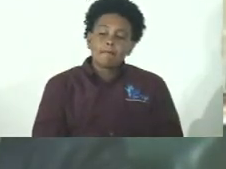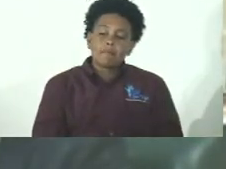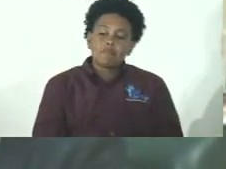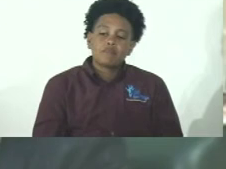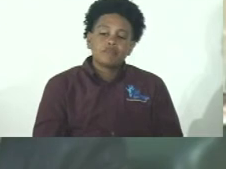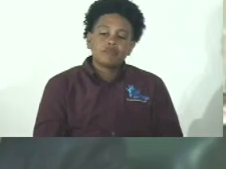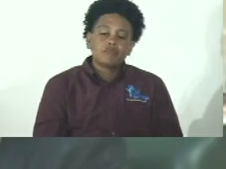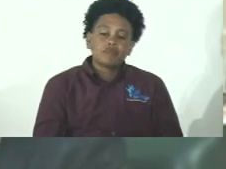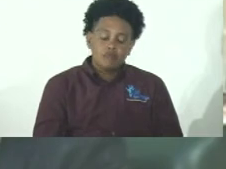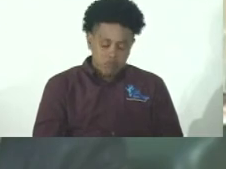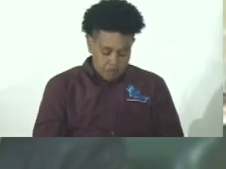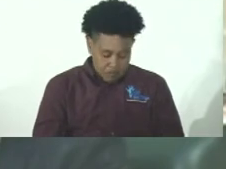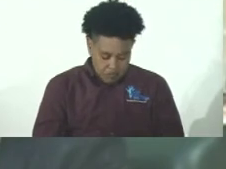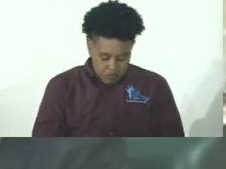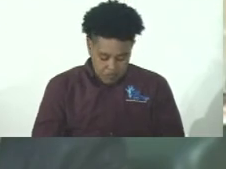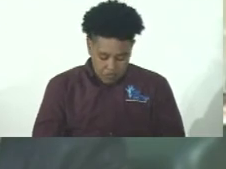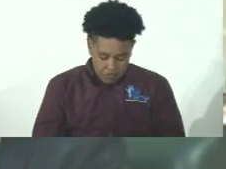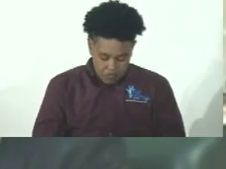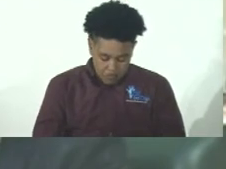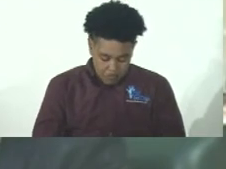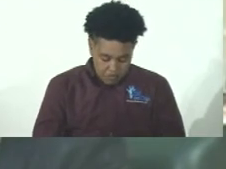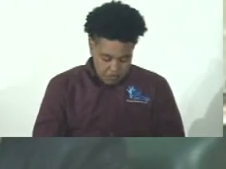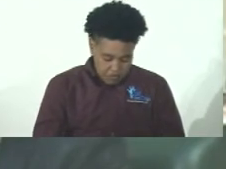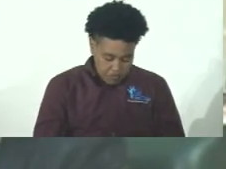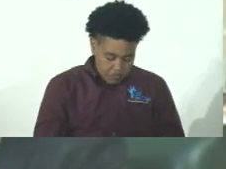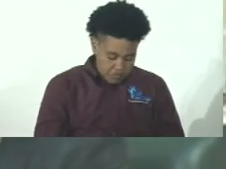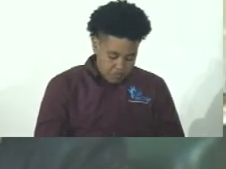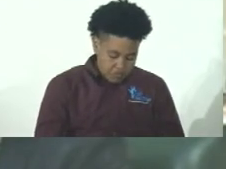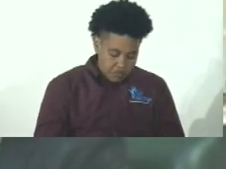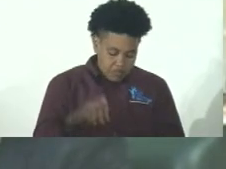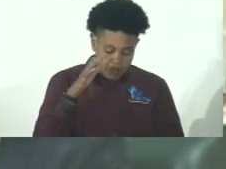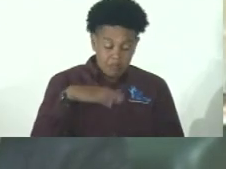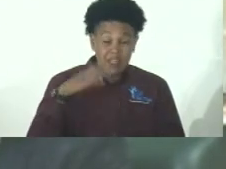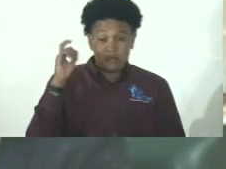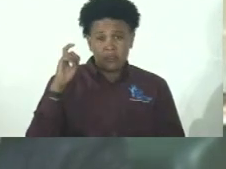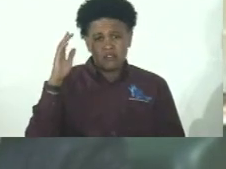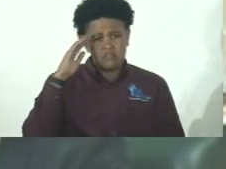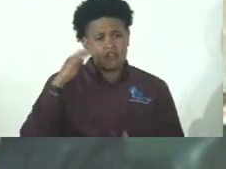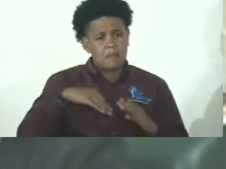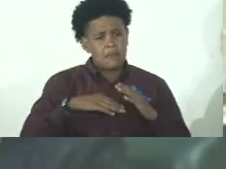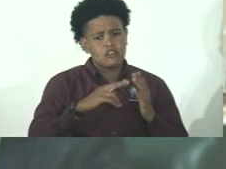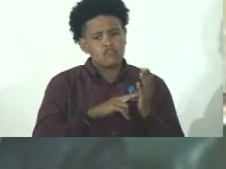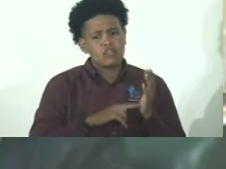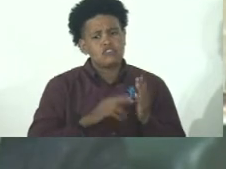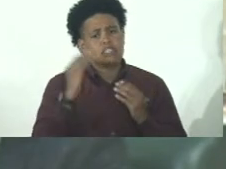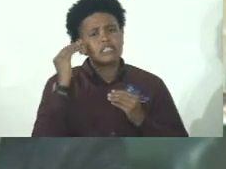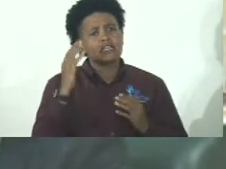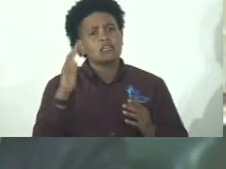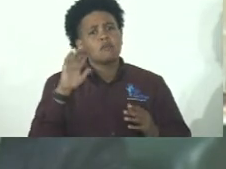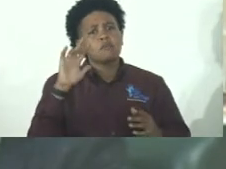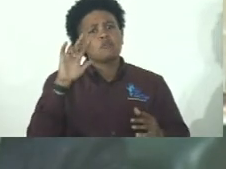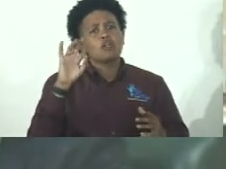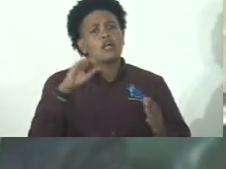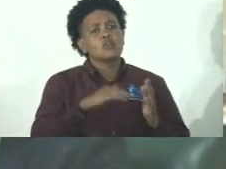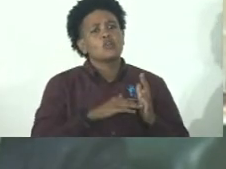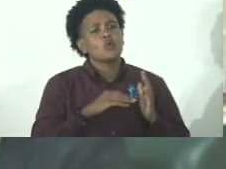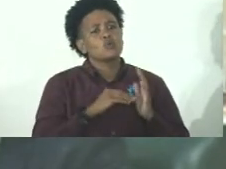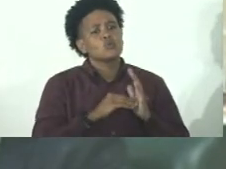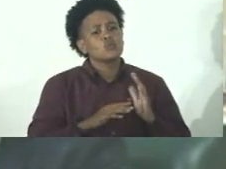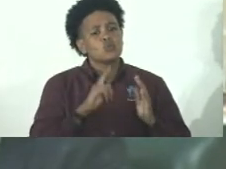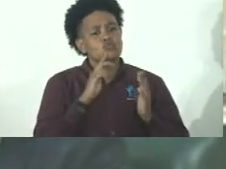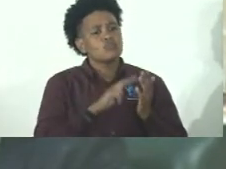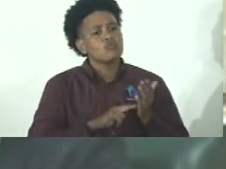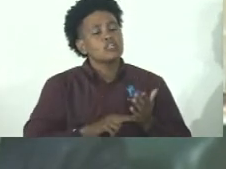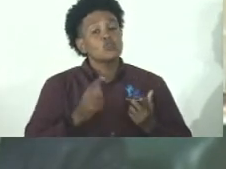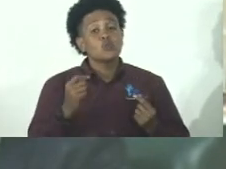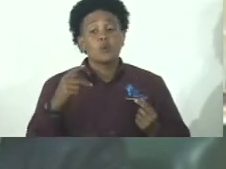so madam speaker based on the registration data approximately 39 000 students are registered to do the